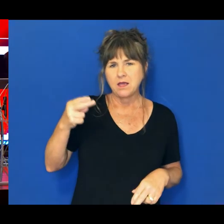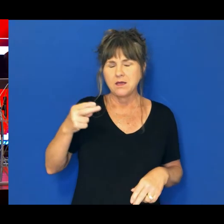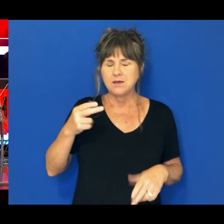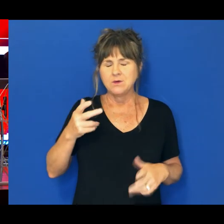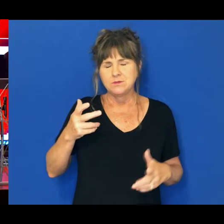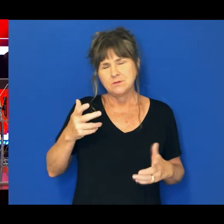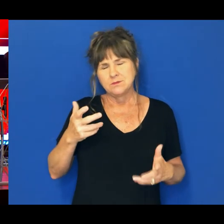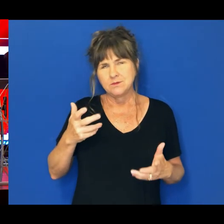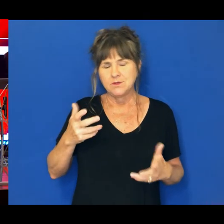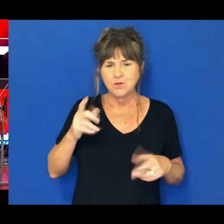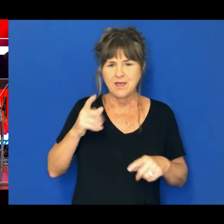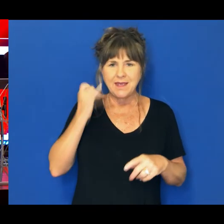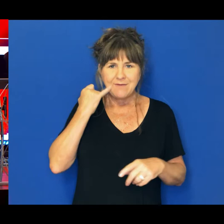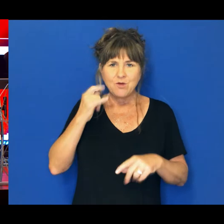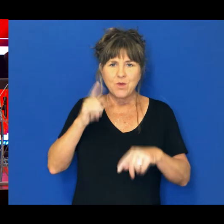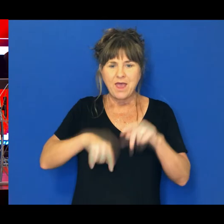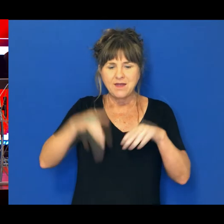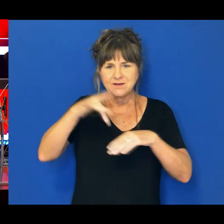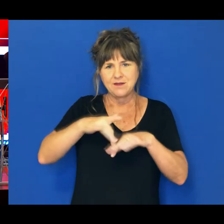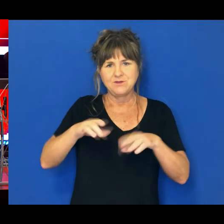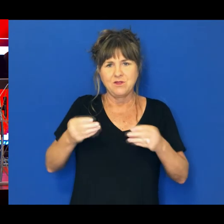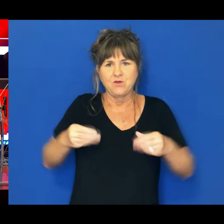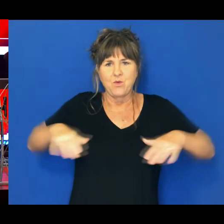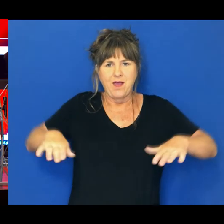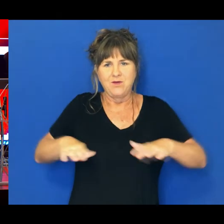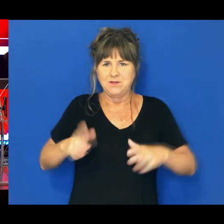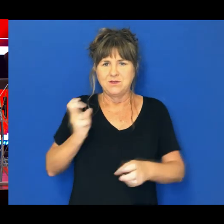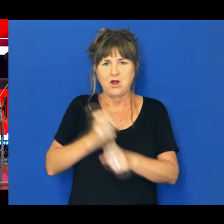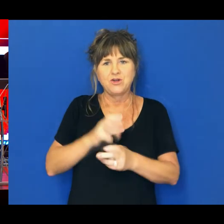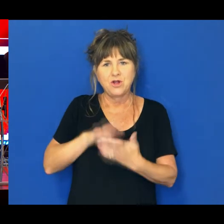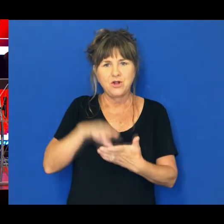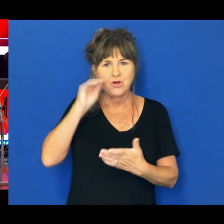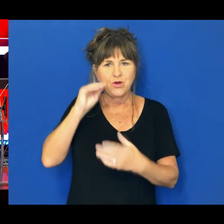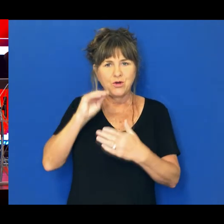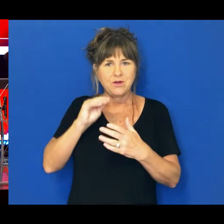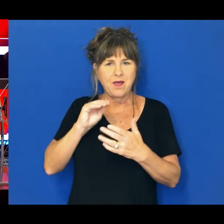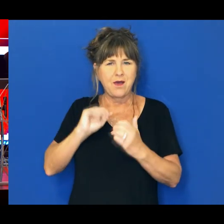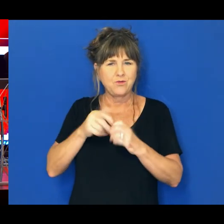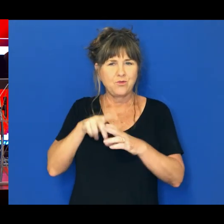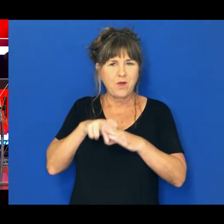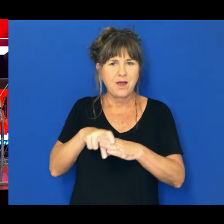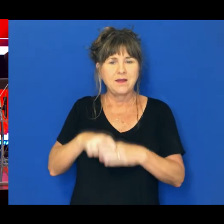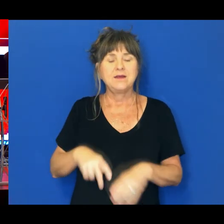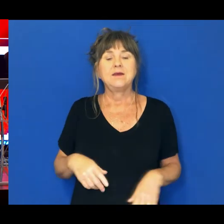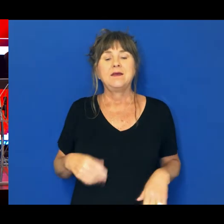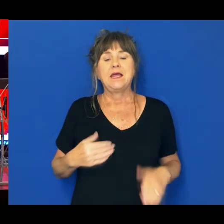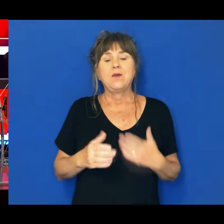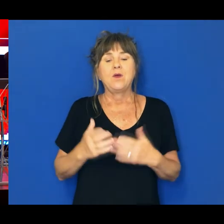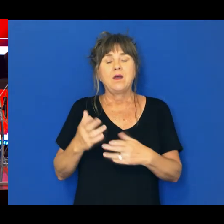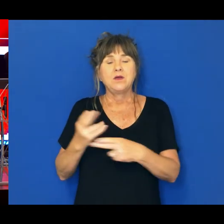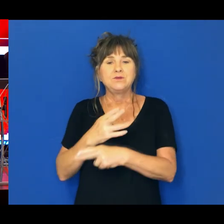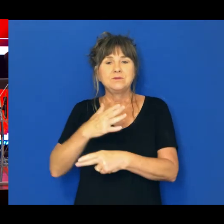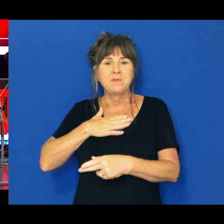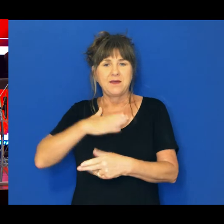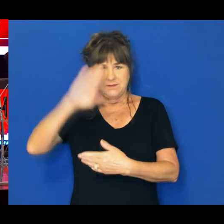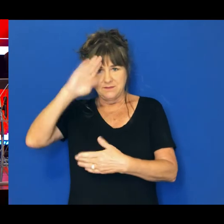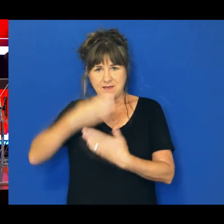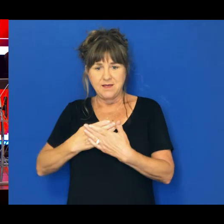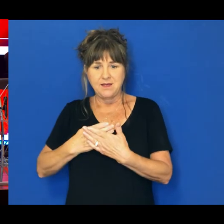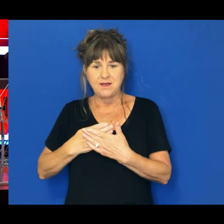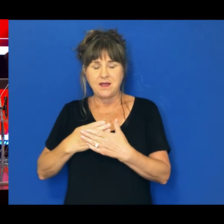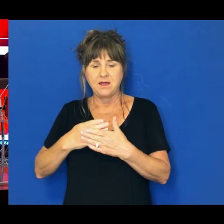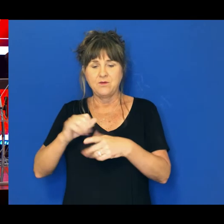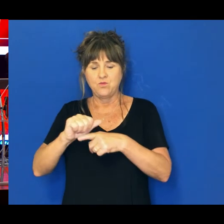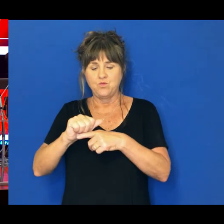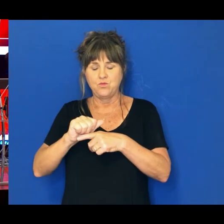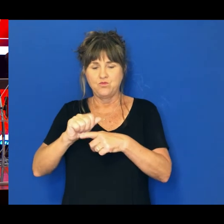half the battle. You know, if the feet don't touch, it's like, it's no good. And so we lowered the seat on my son's bike, and I took the training